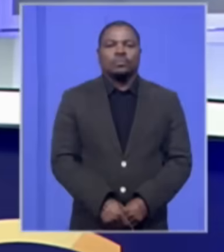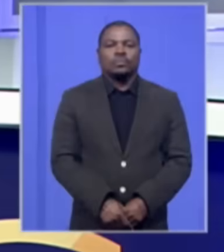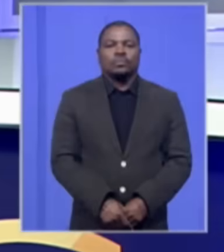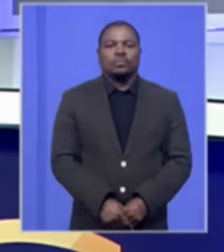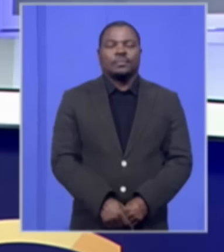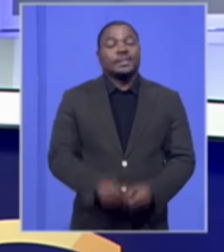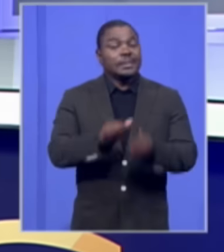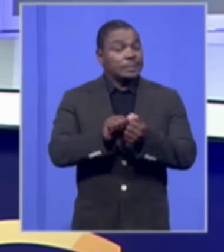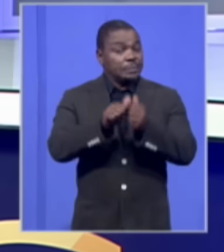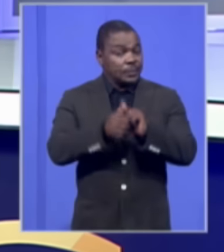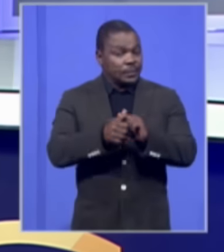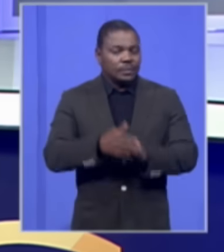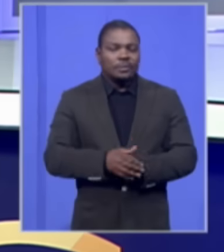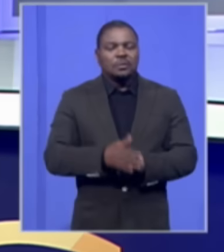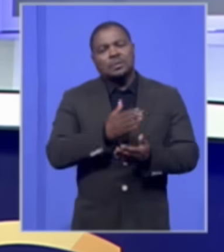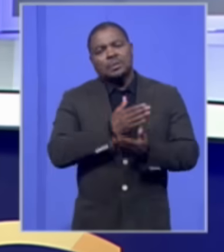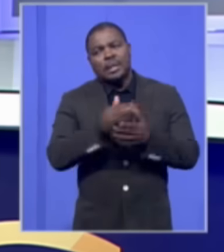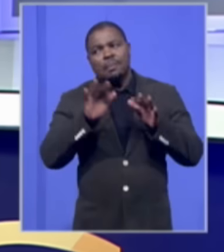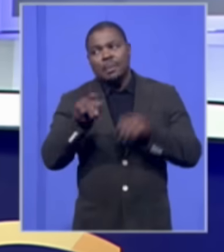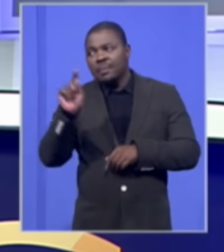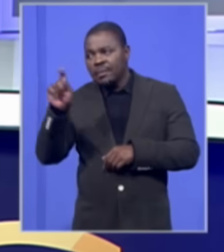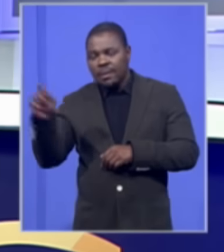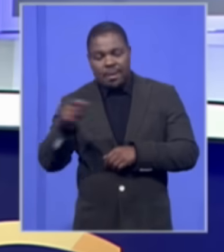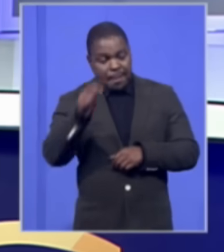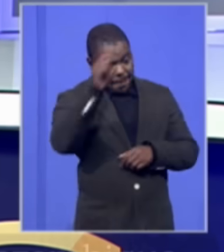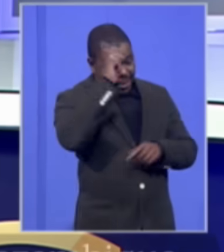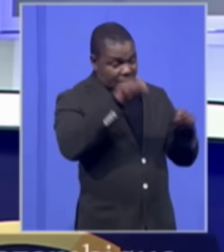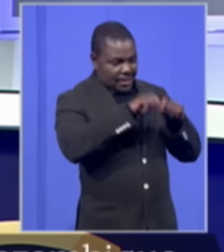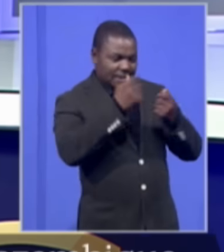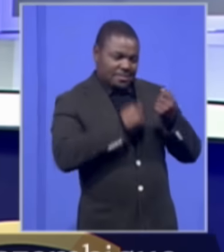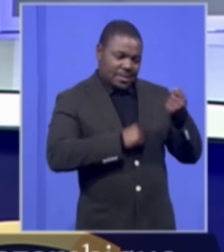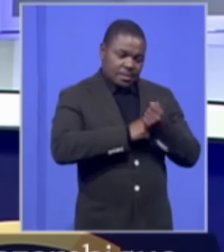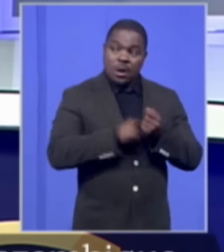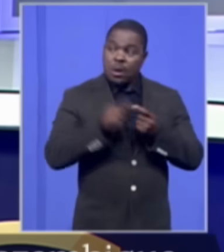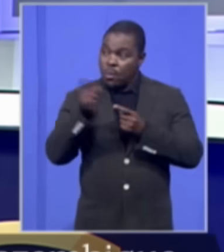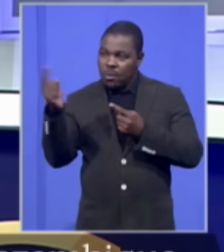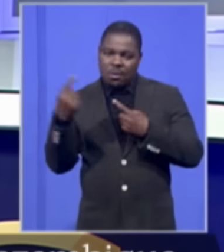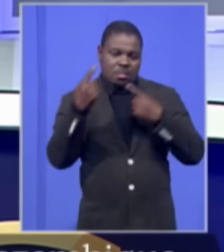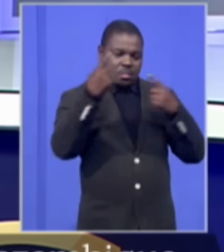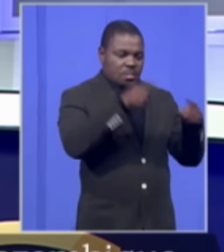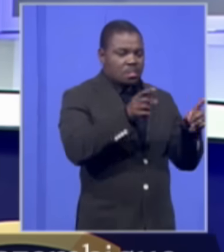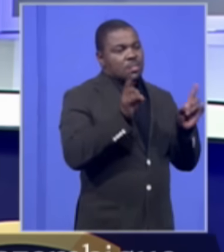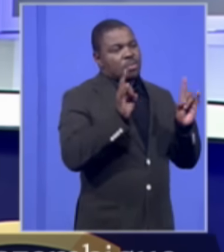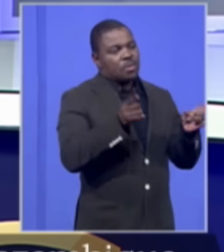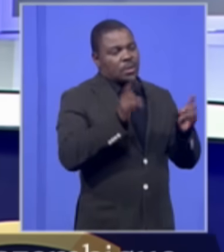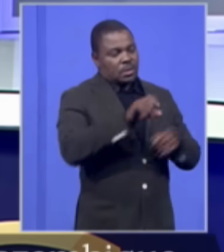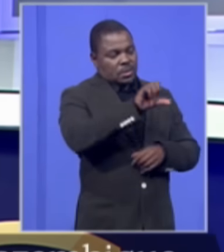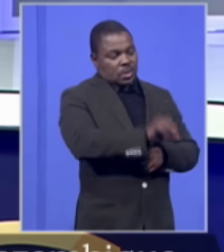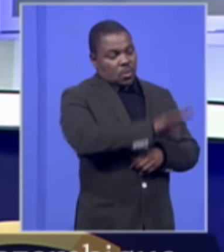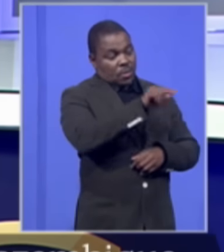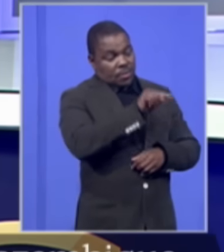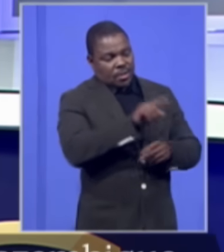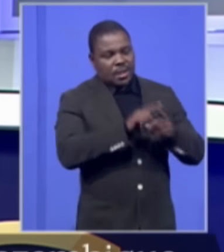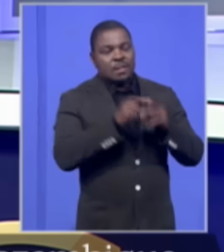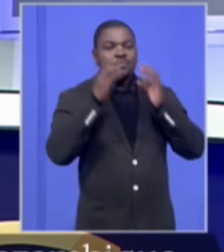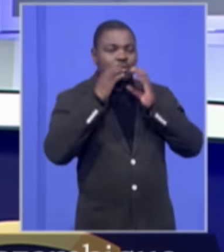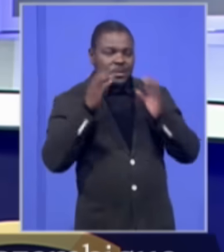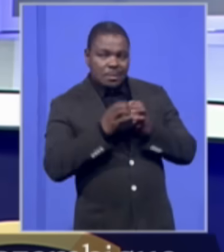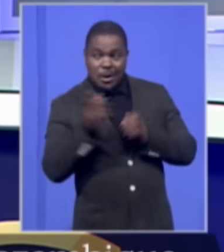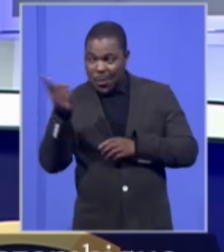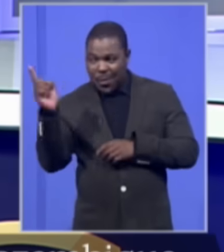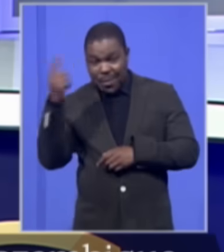Wa tša dipapadi ba bangwe ba balatedi ba bafana bao ba ilego papading ya bošegong bjo ya magareng ga Afrika Borwa le Mozambique ba dumela gore